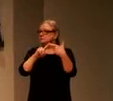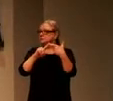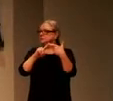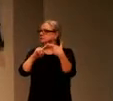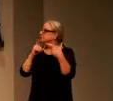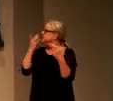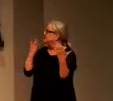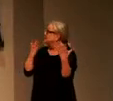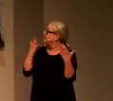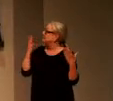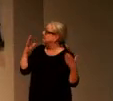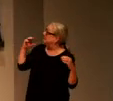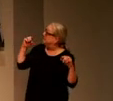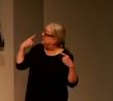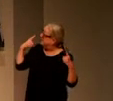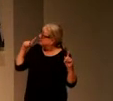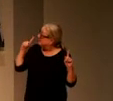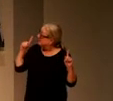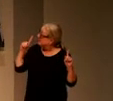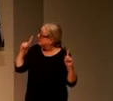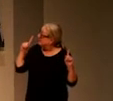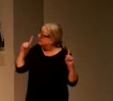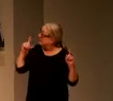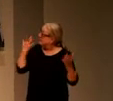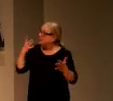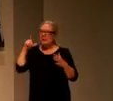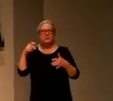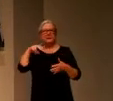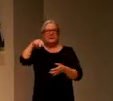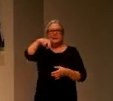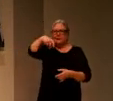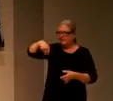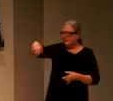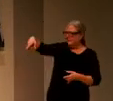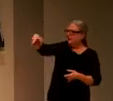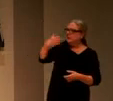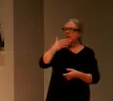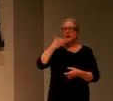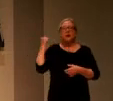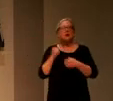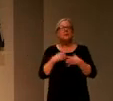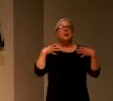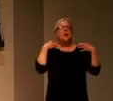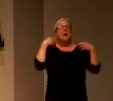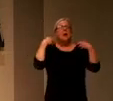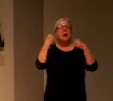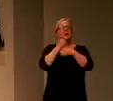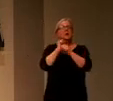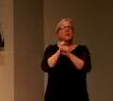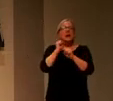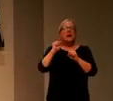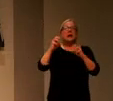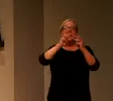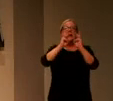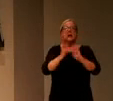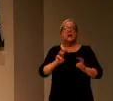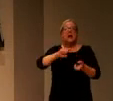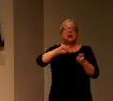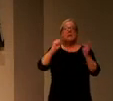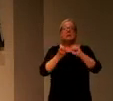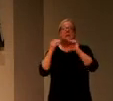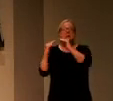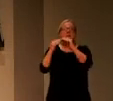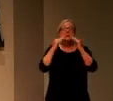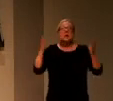maybe. I think I need to get better positioned here. Two, that health can make climate change personal and motivate people to